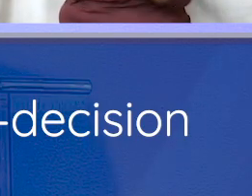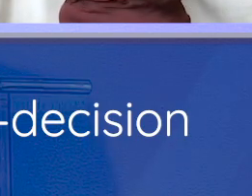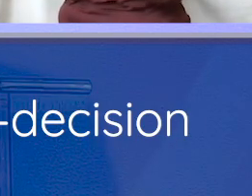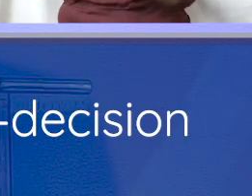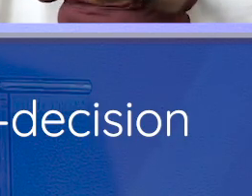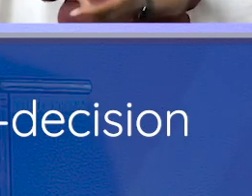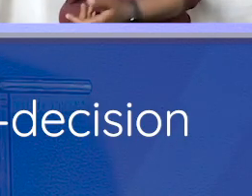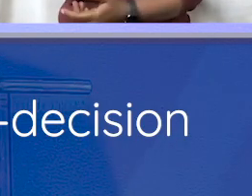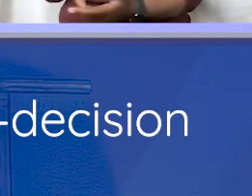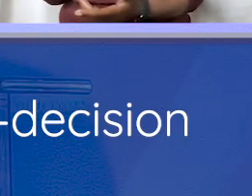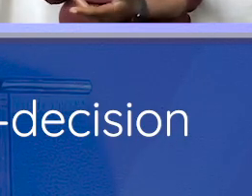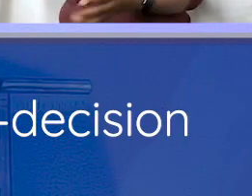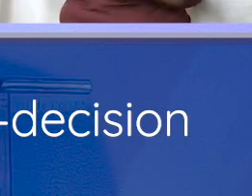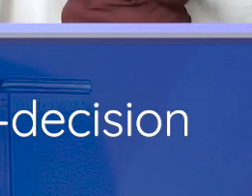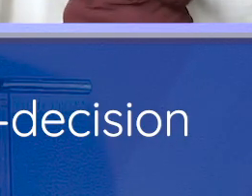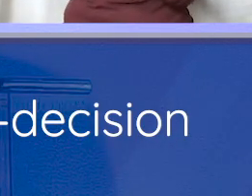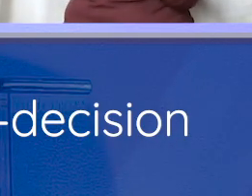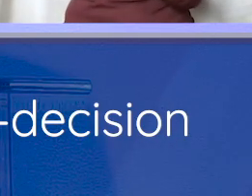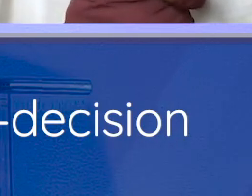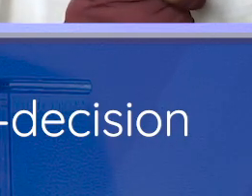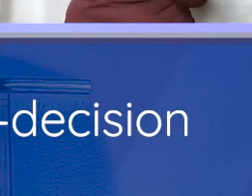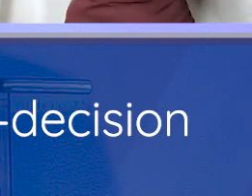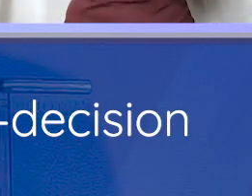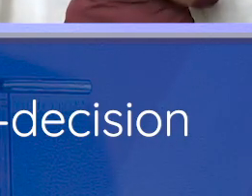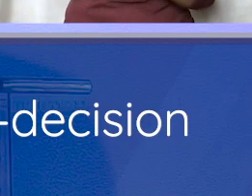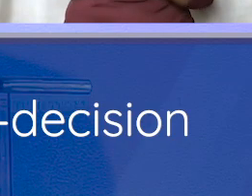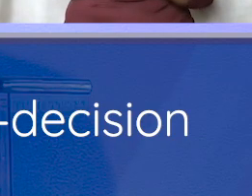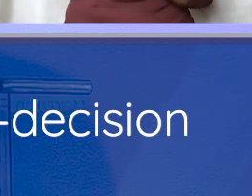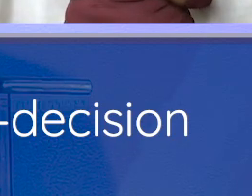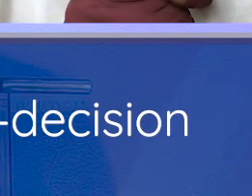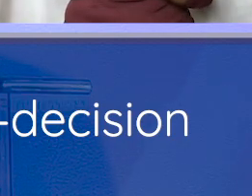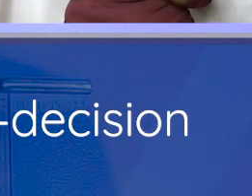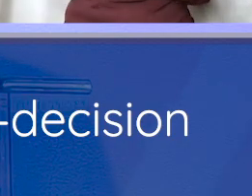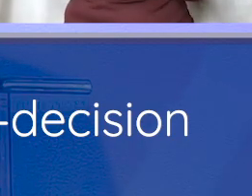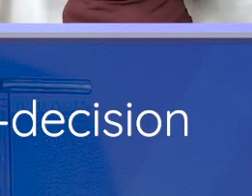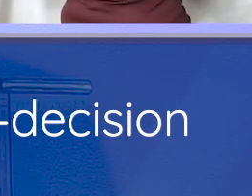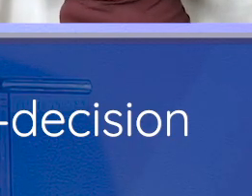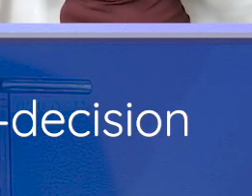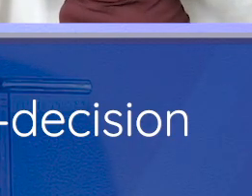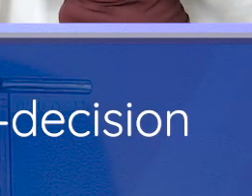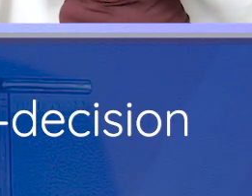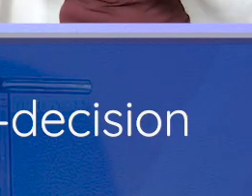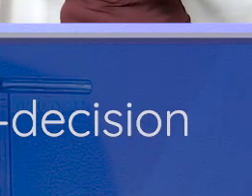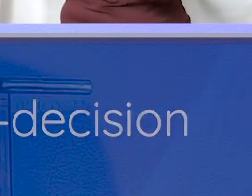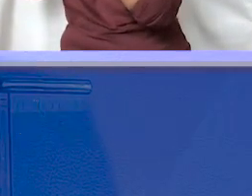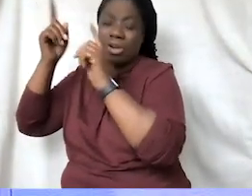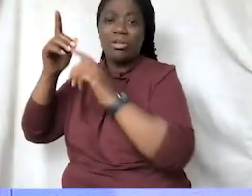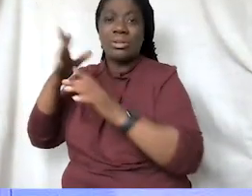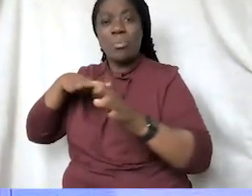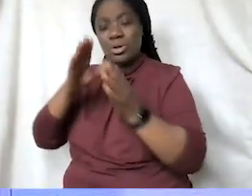tonight. There is someone here who needs a touch from the Lord. I want to pray for